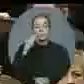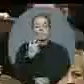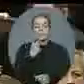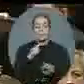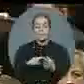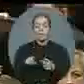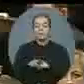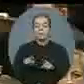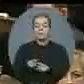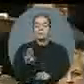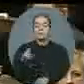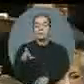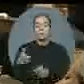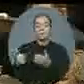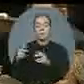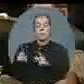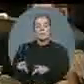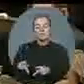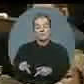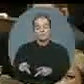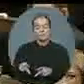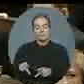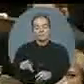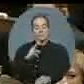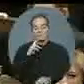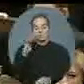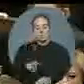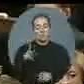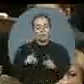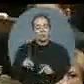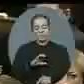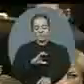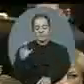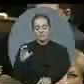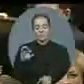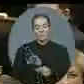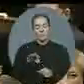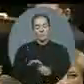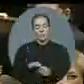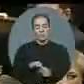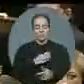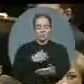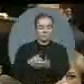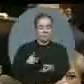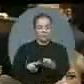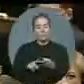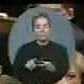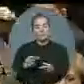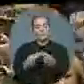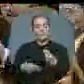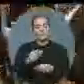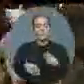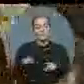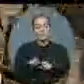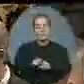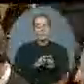of the voters of this country, a betrayal of the best interests of our economy, a betrayal of the best interests of our country, and we will fight it with every